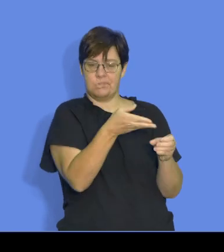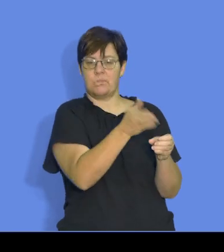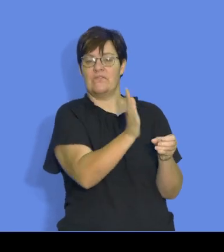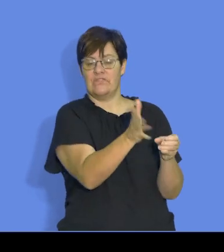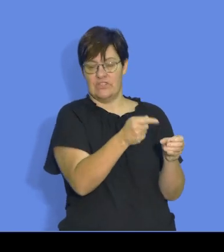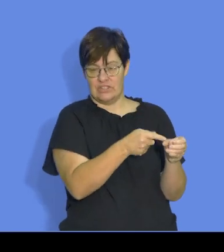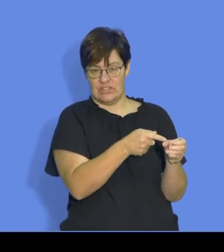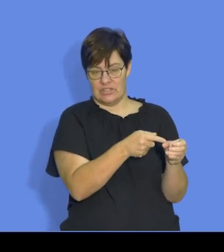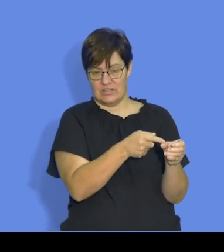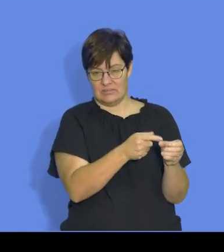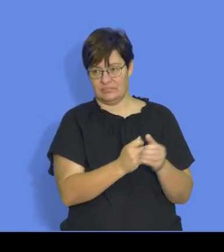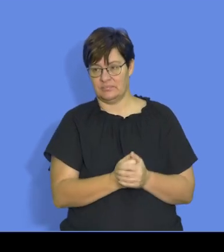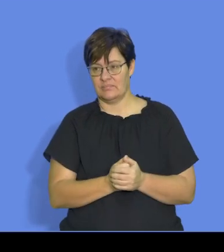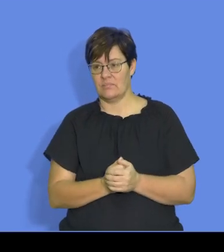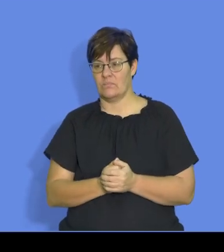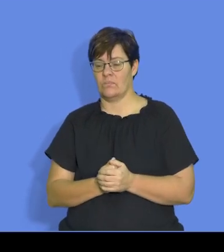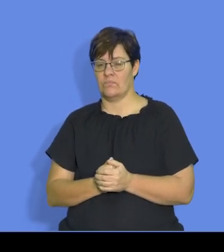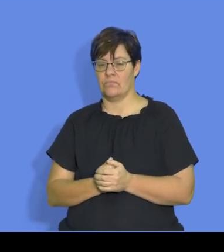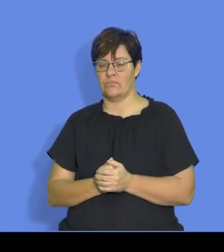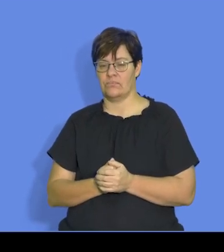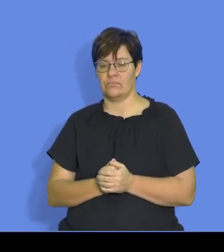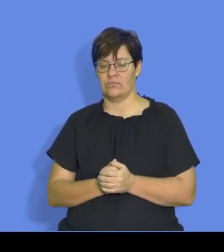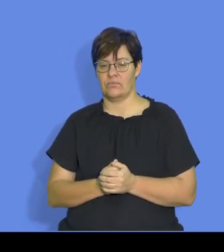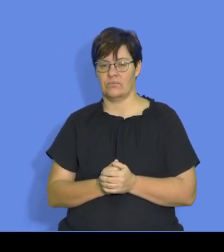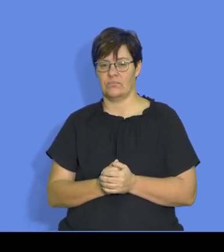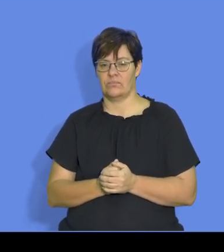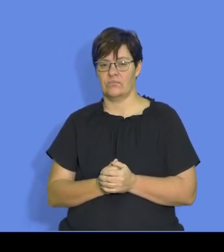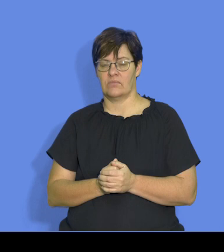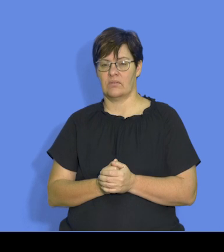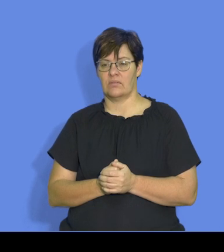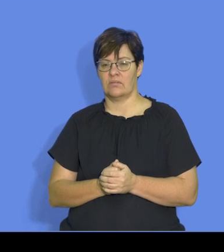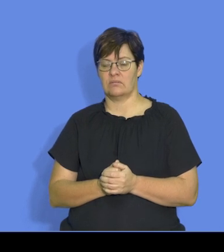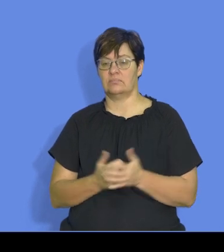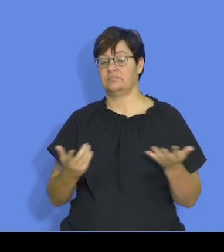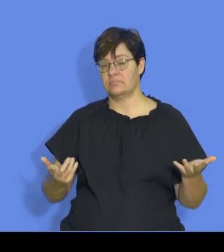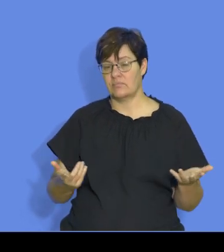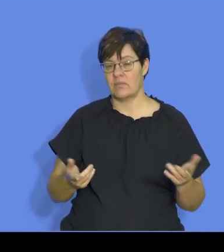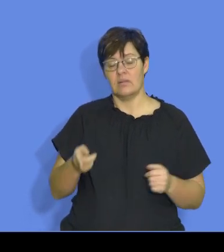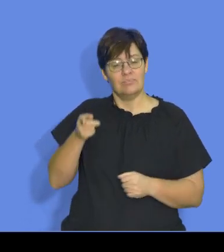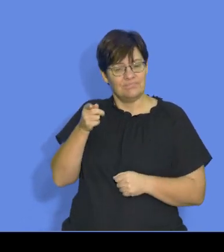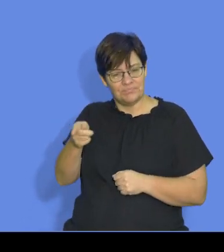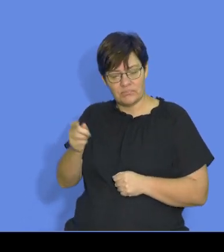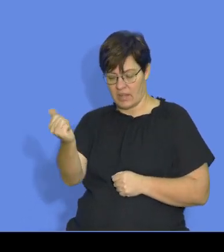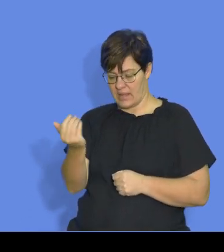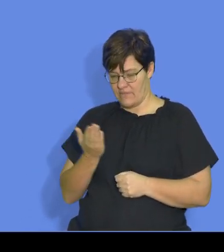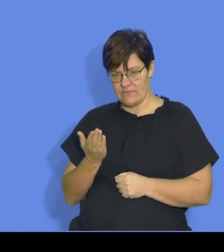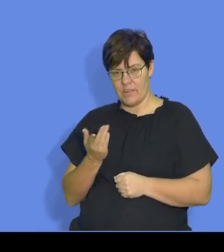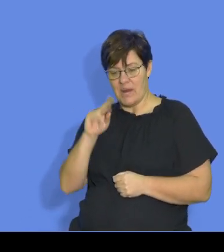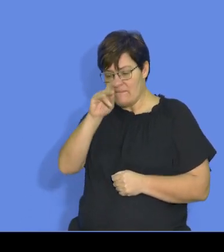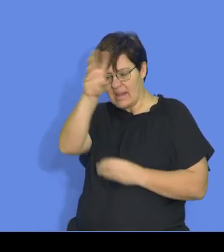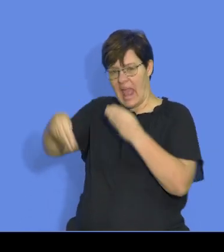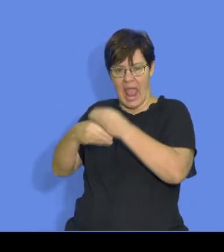your calculations. So, if the exclusive is given to you, it will